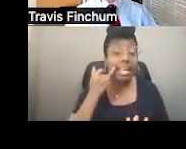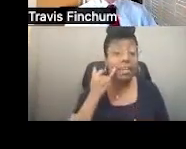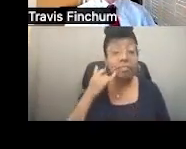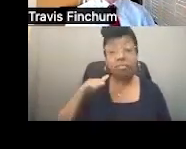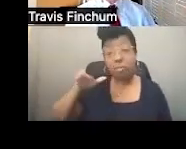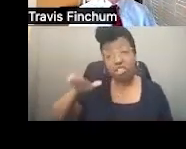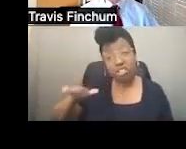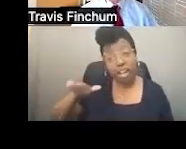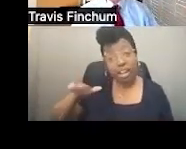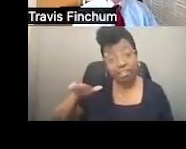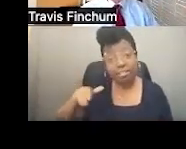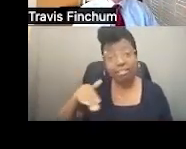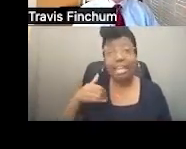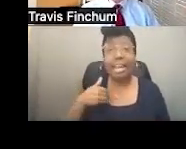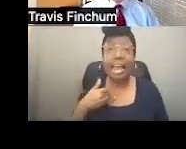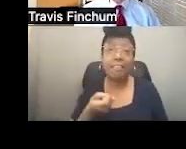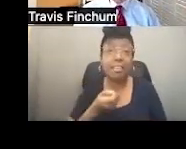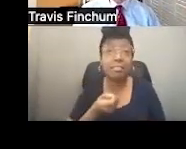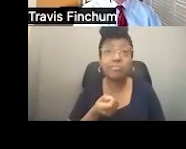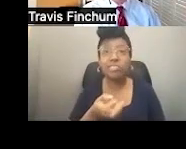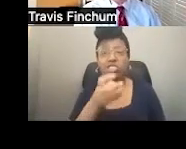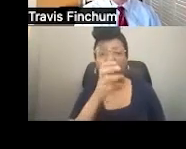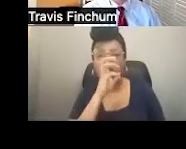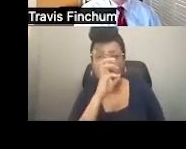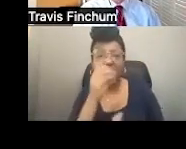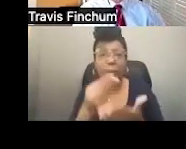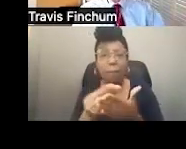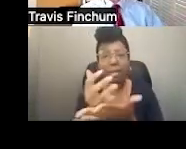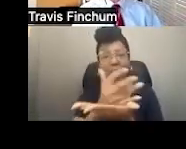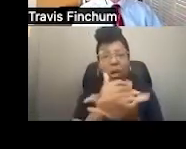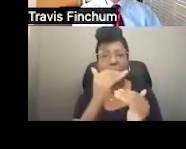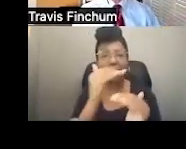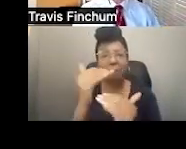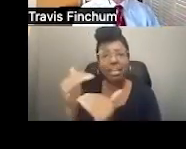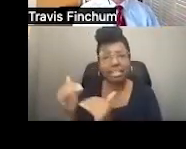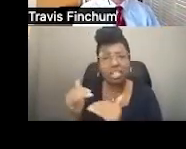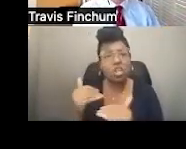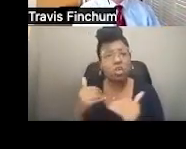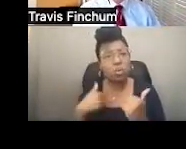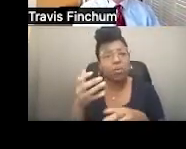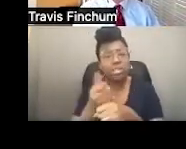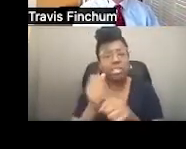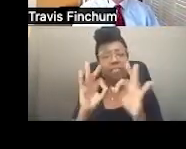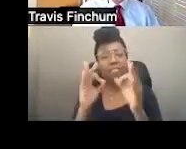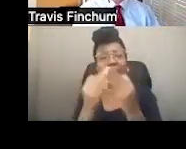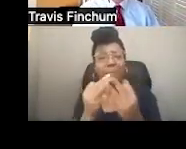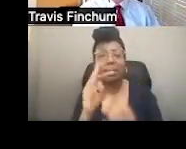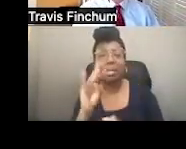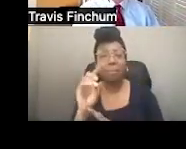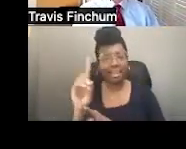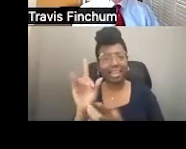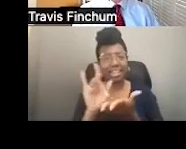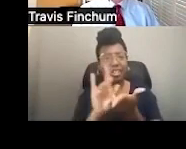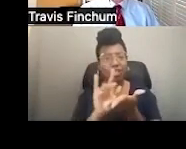under certain resource and income limits, actually income limits for the family, and you can get family Medicaid. But Medicaid